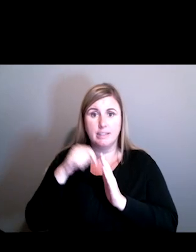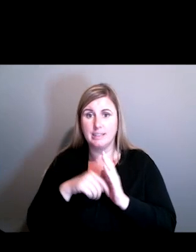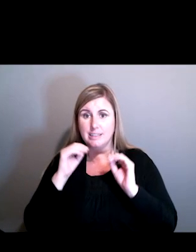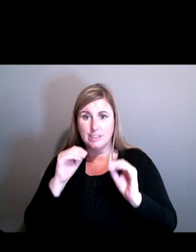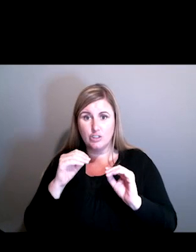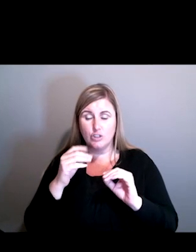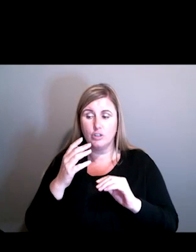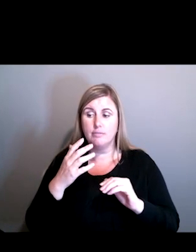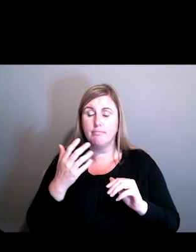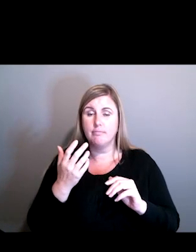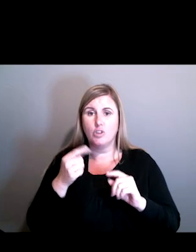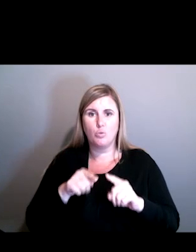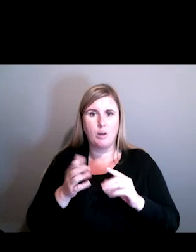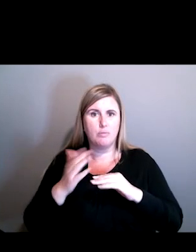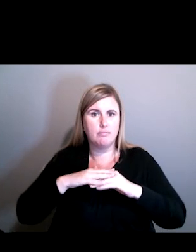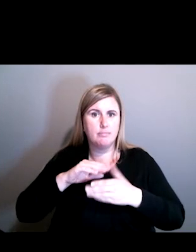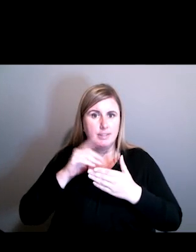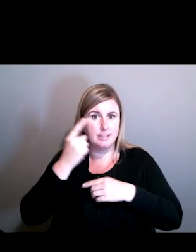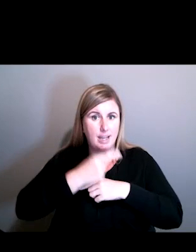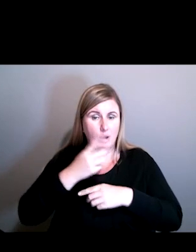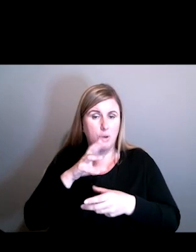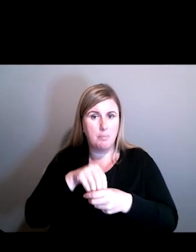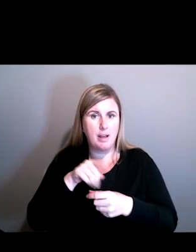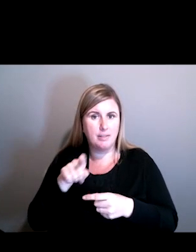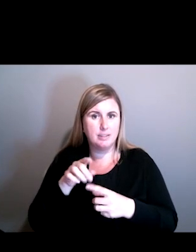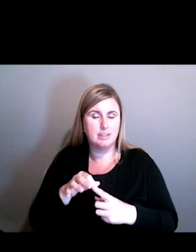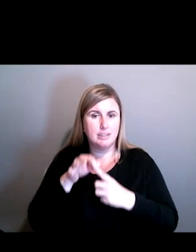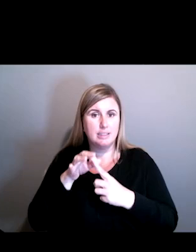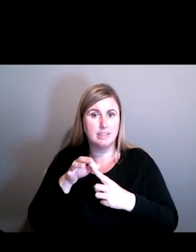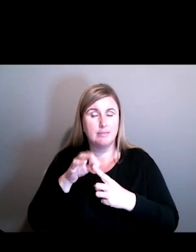the student's day. And we embed these accepting no